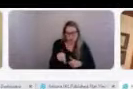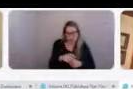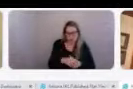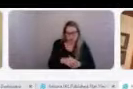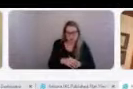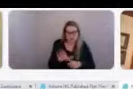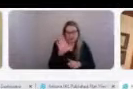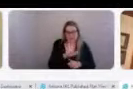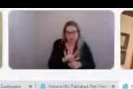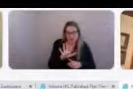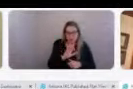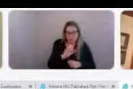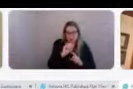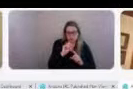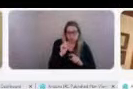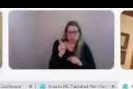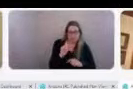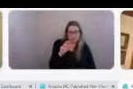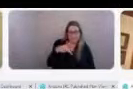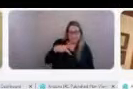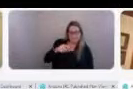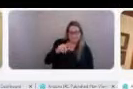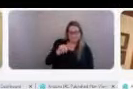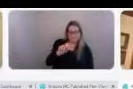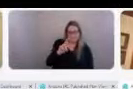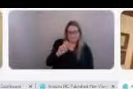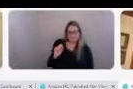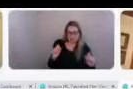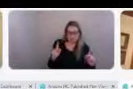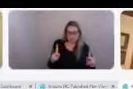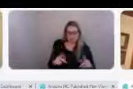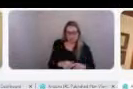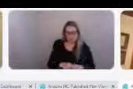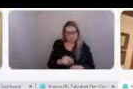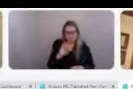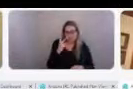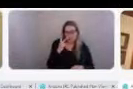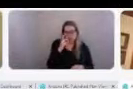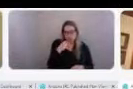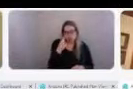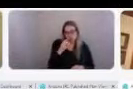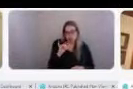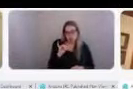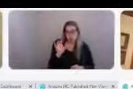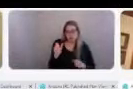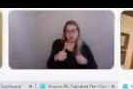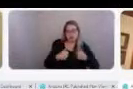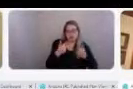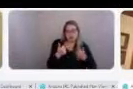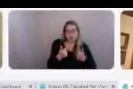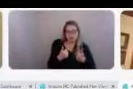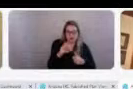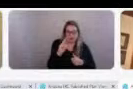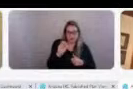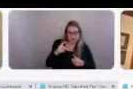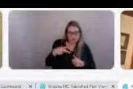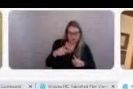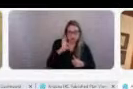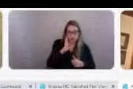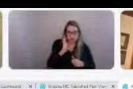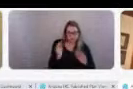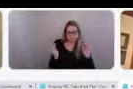the area where i pastors should have the opportunity to look like where i live these maps will bring